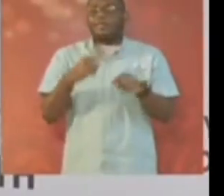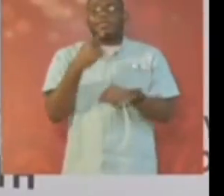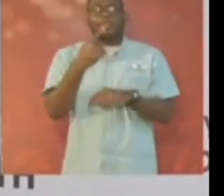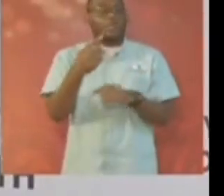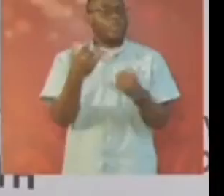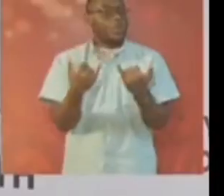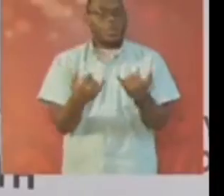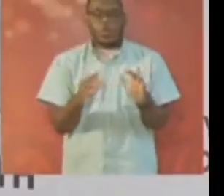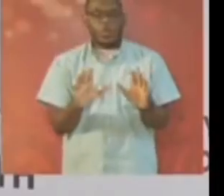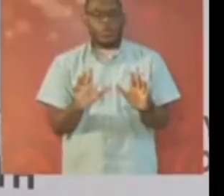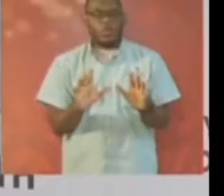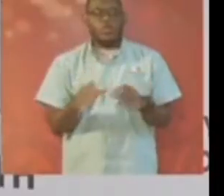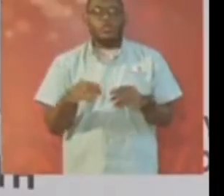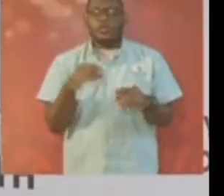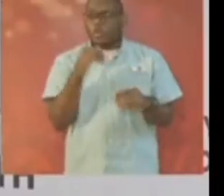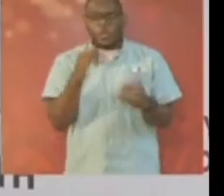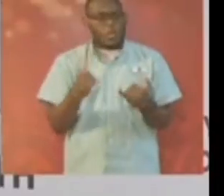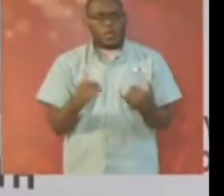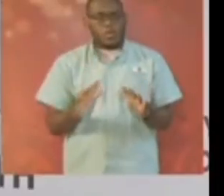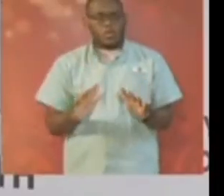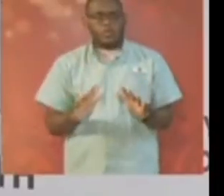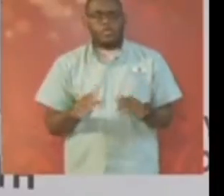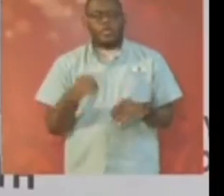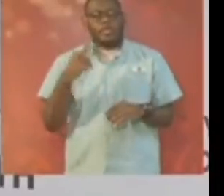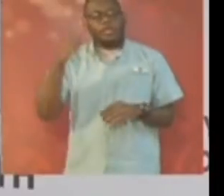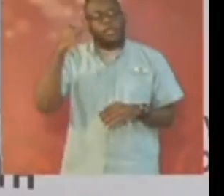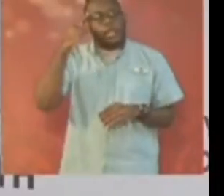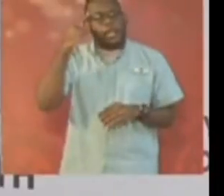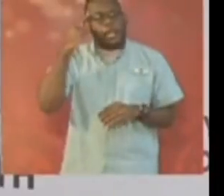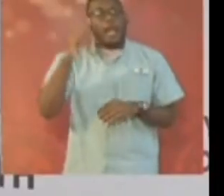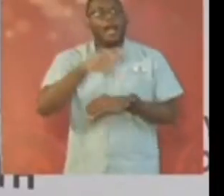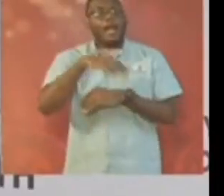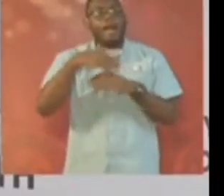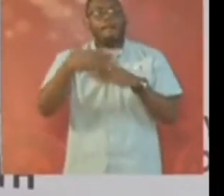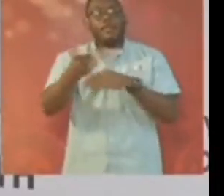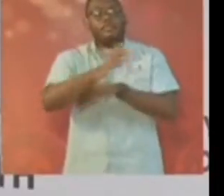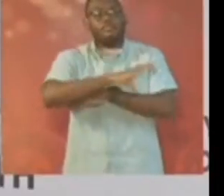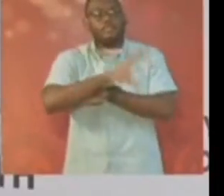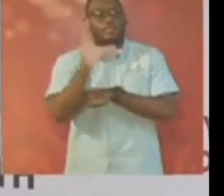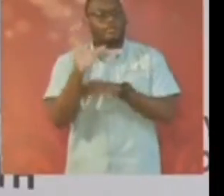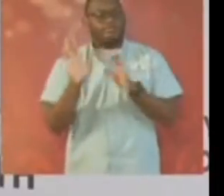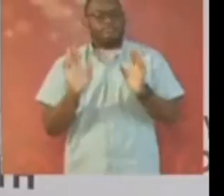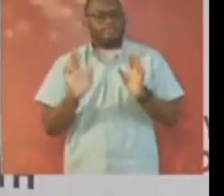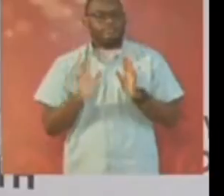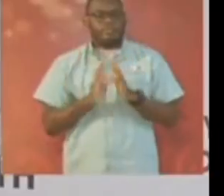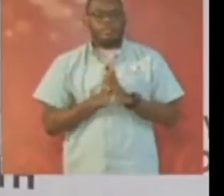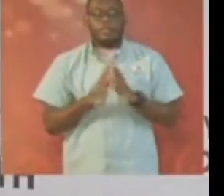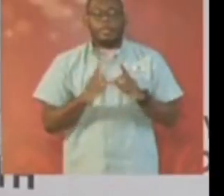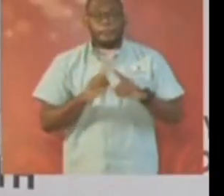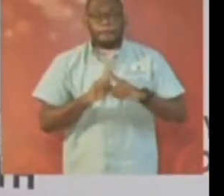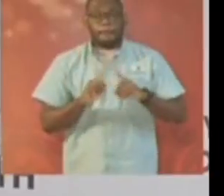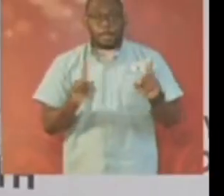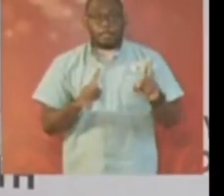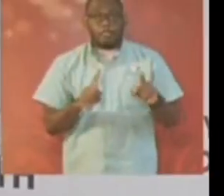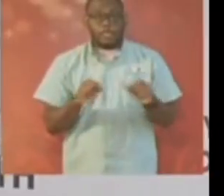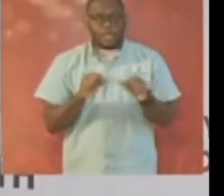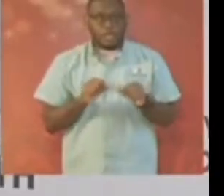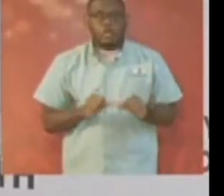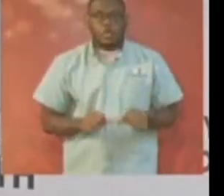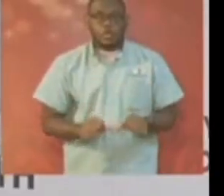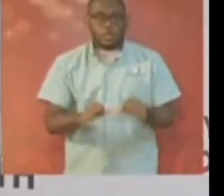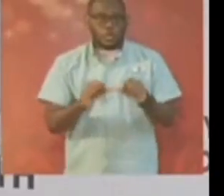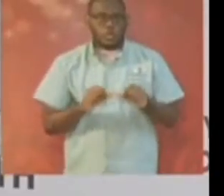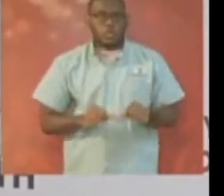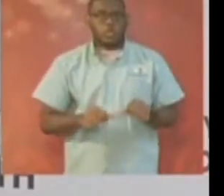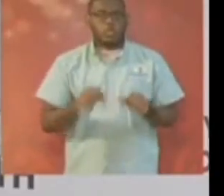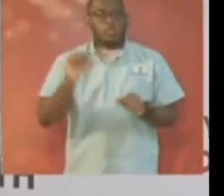figures around what we project, but it would be remiss of us not to advise and to take the opportunity to